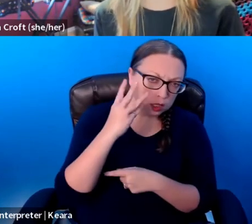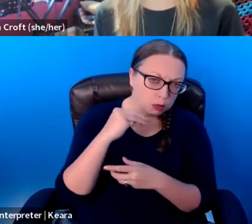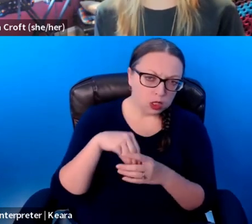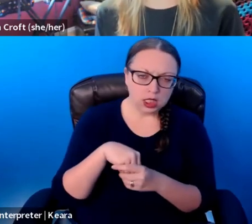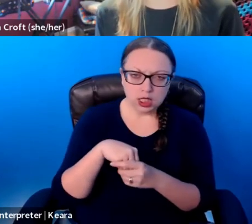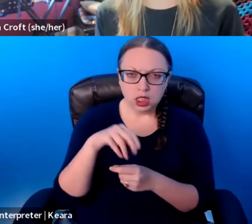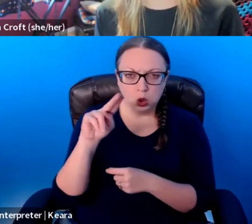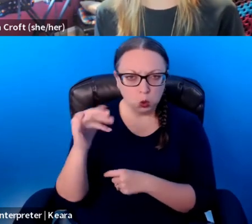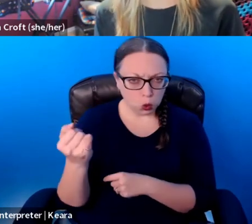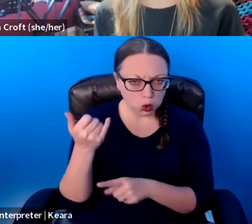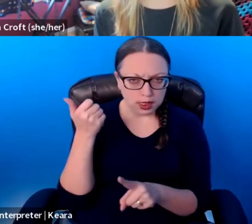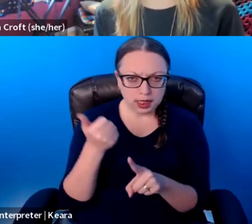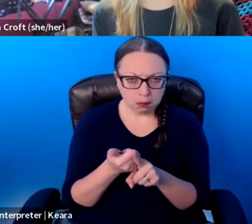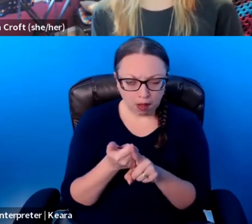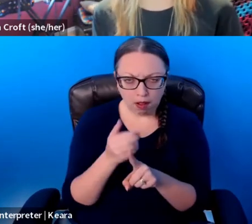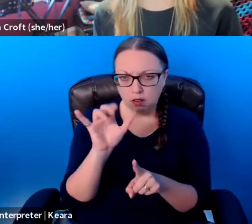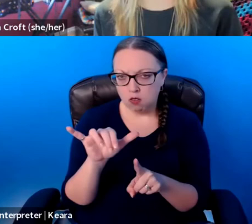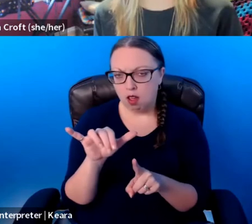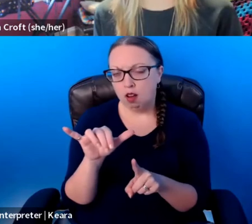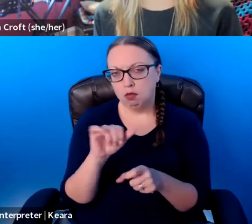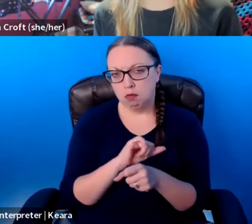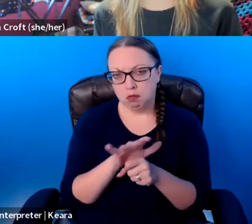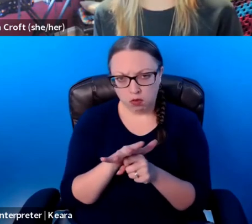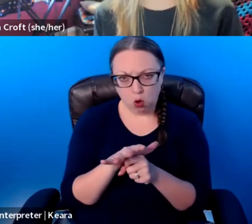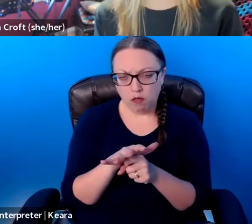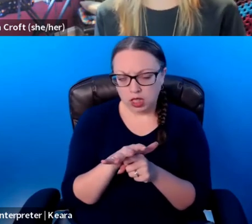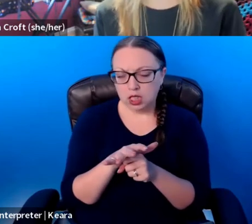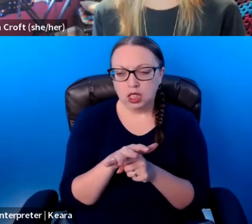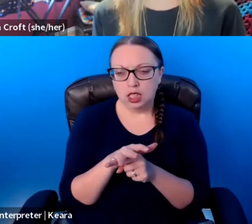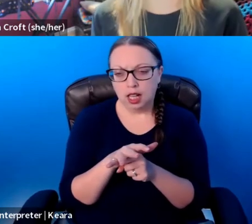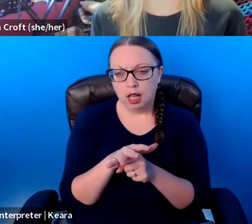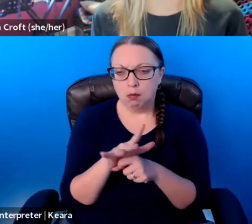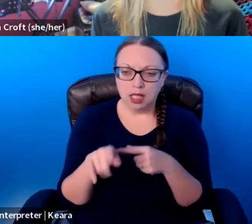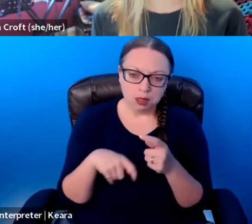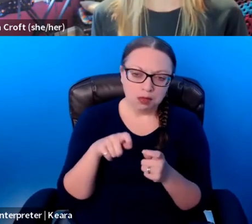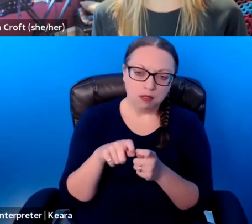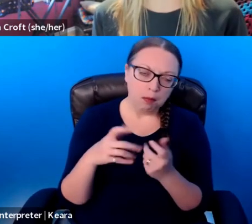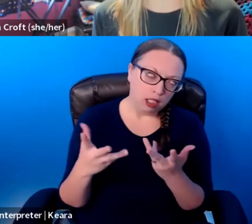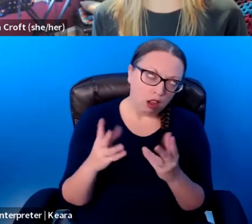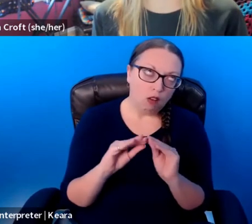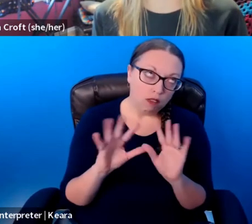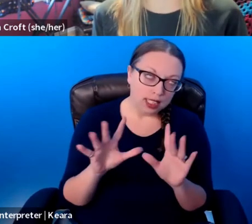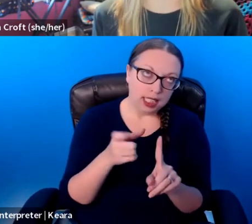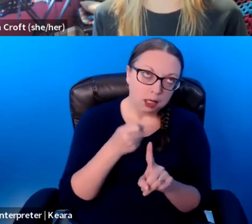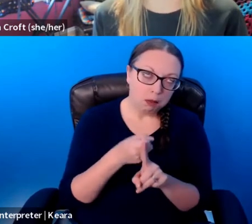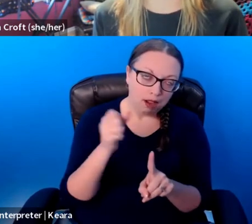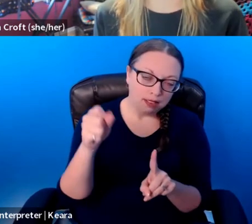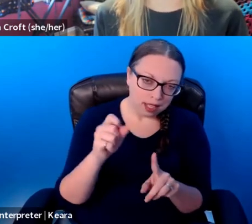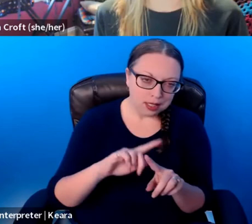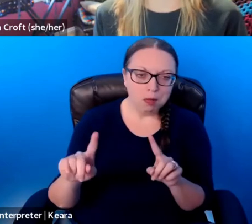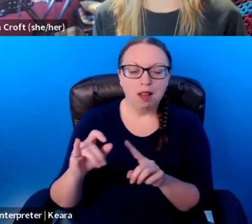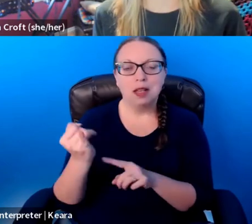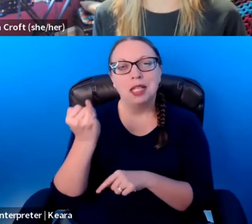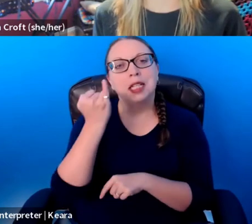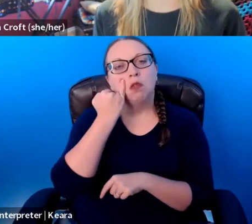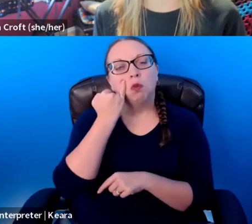just the impact of the pandemic, particularly, I guess, on, you know, I mean, of course it had an impact, right? But if we're thinking about